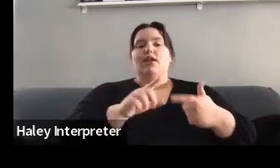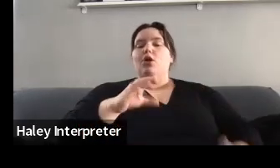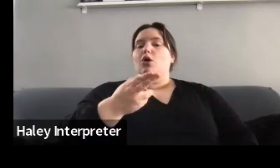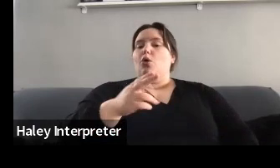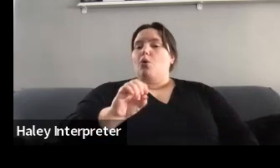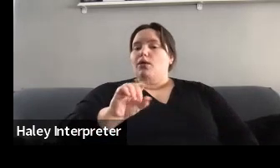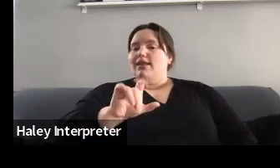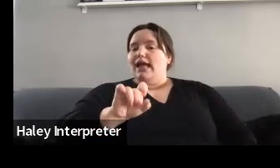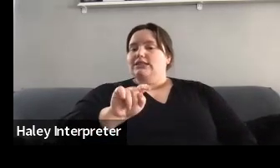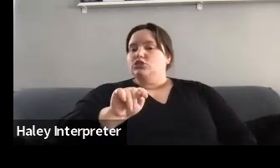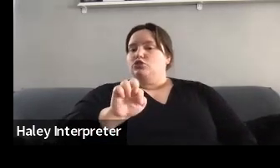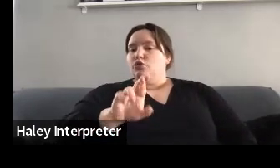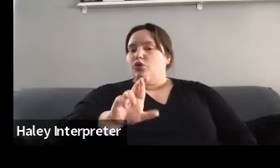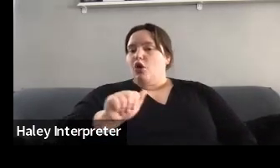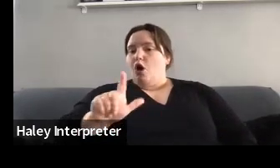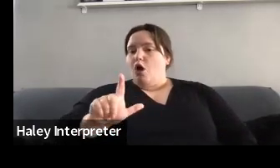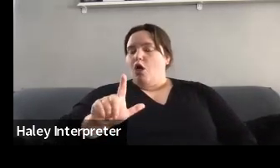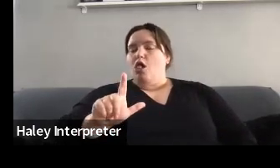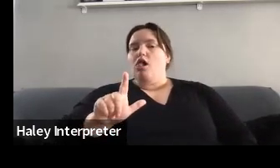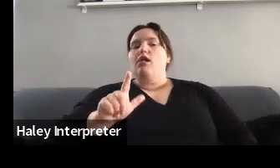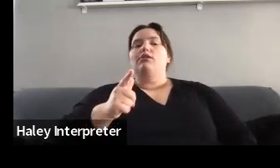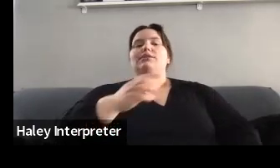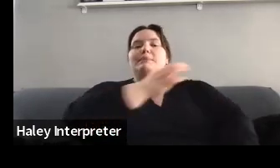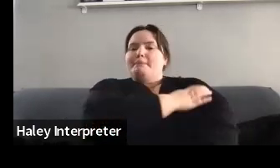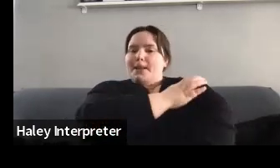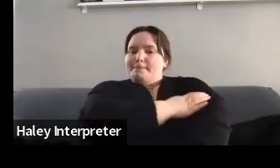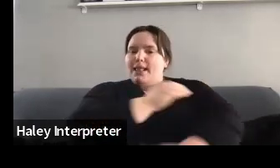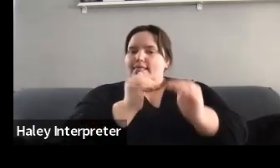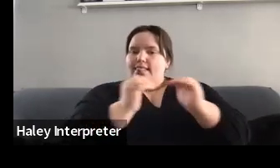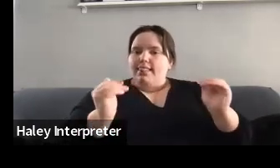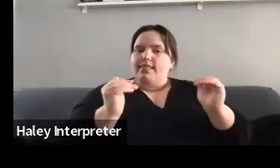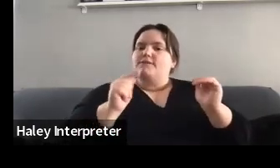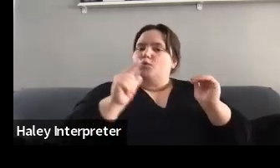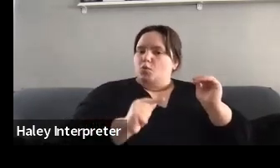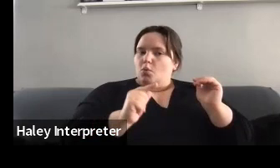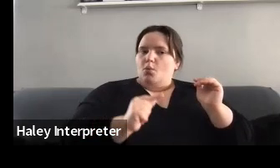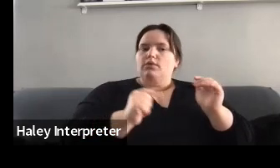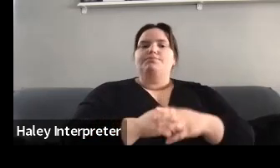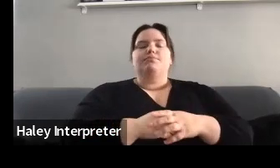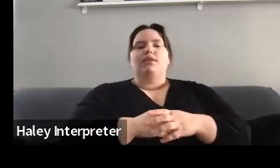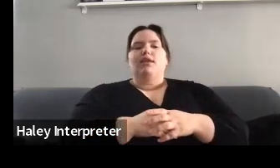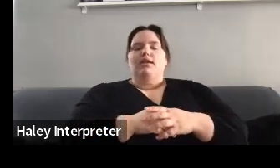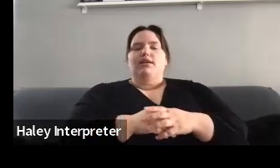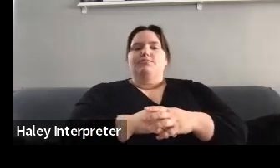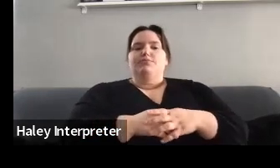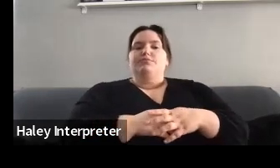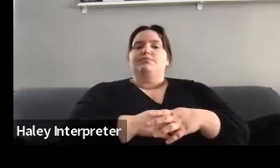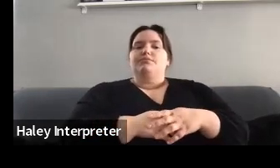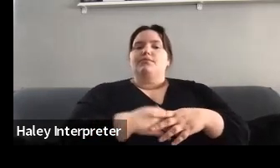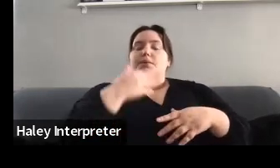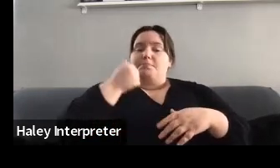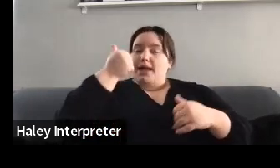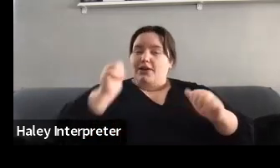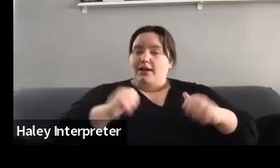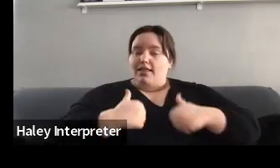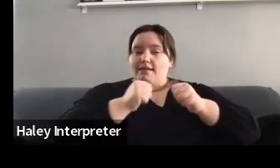levels, better survival rates after a heart attack, lower rates of hospitalization and